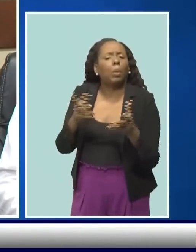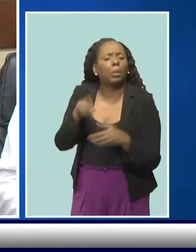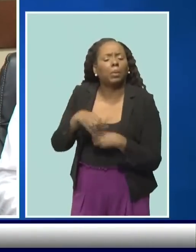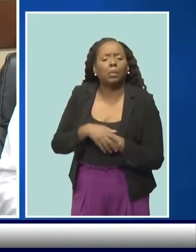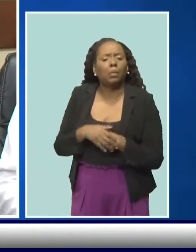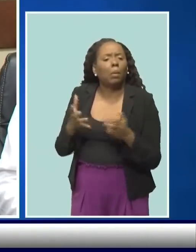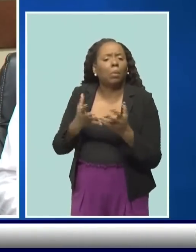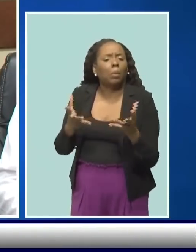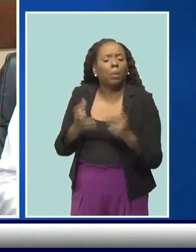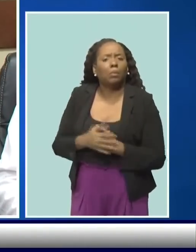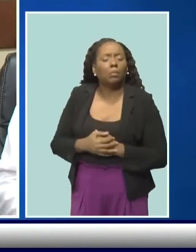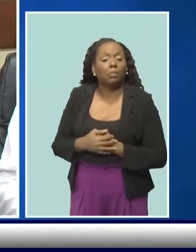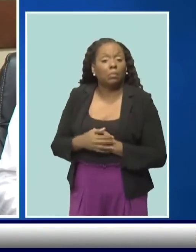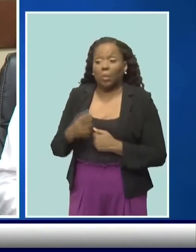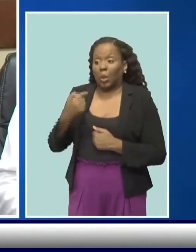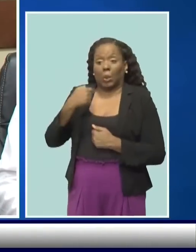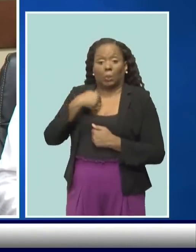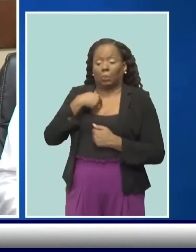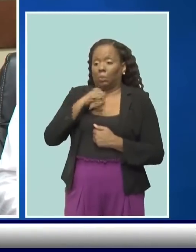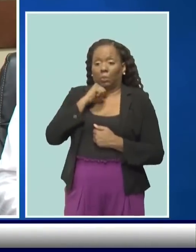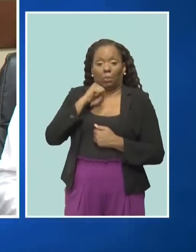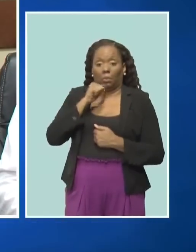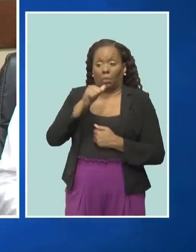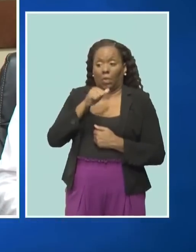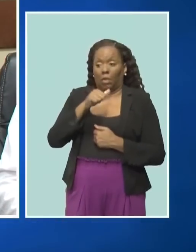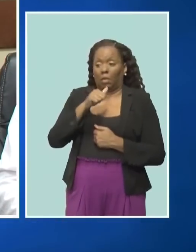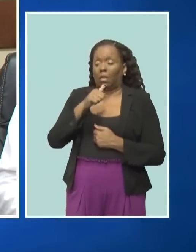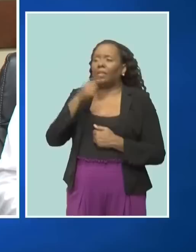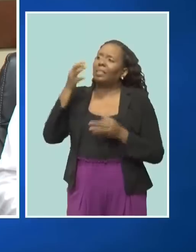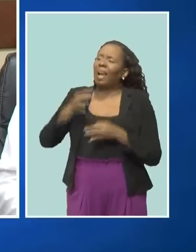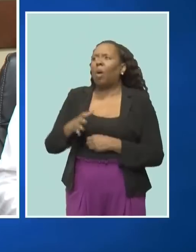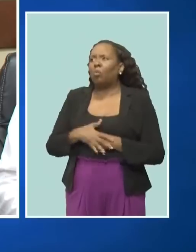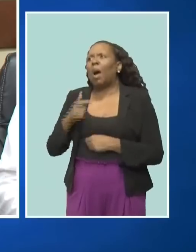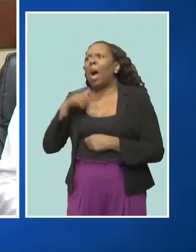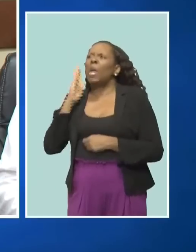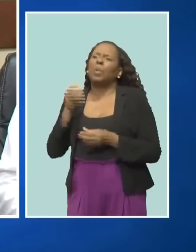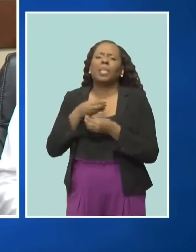don't take it for ourselves to assume that we know what you need.